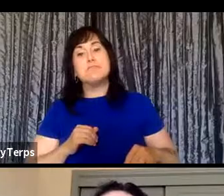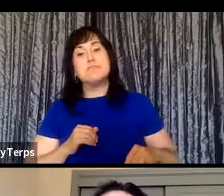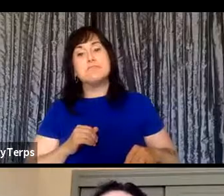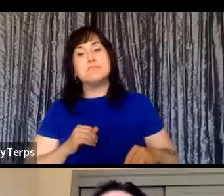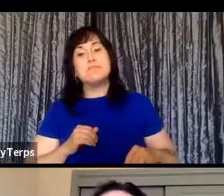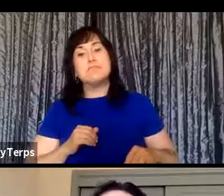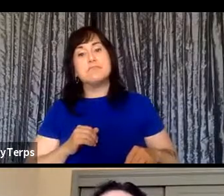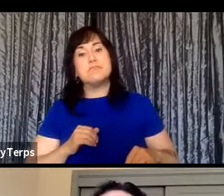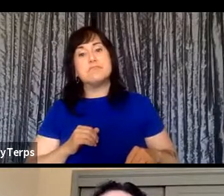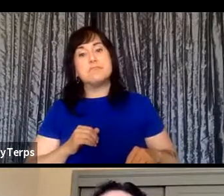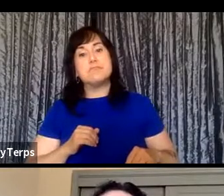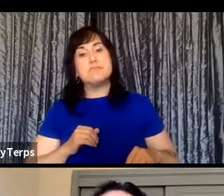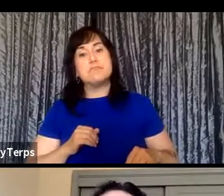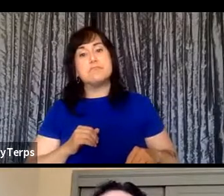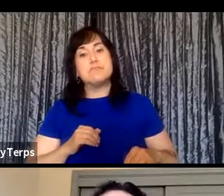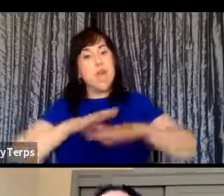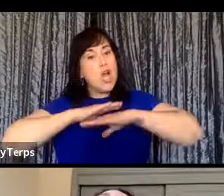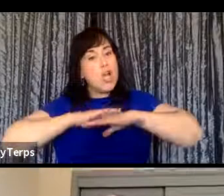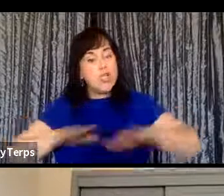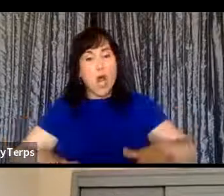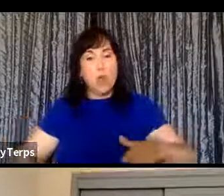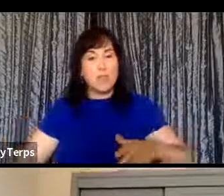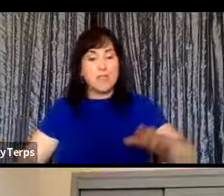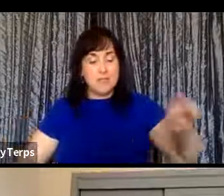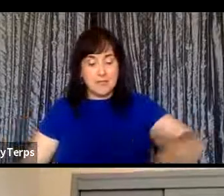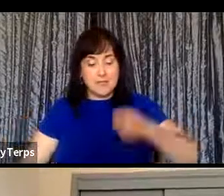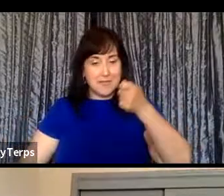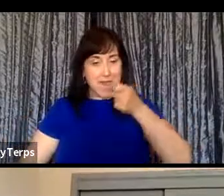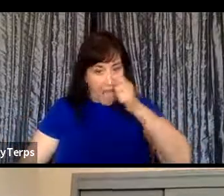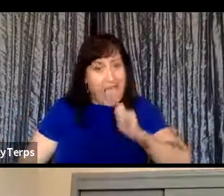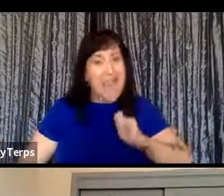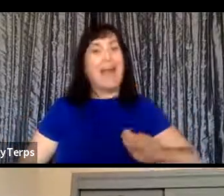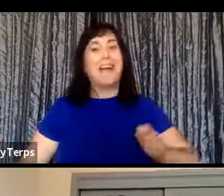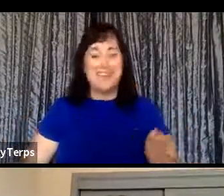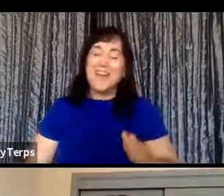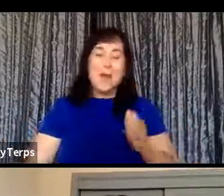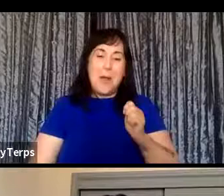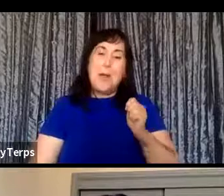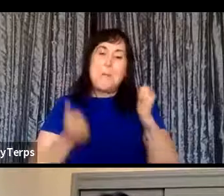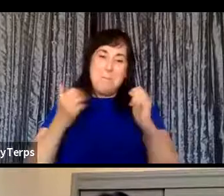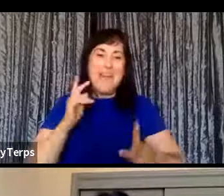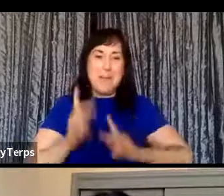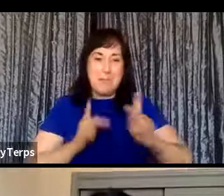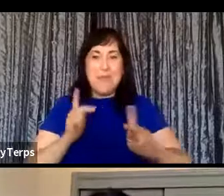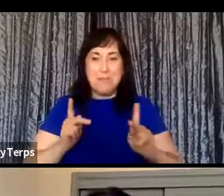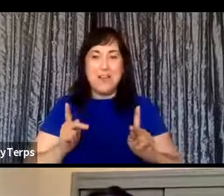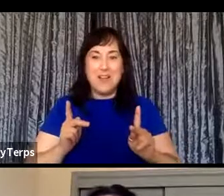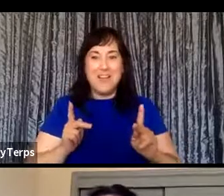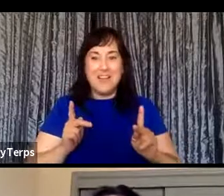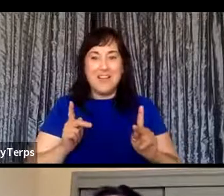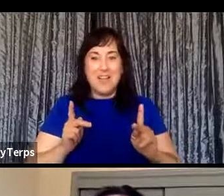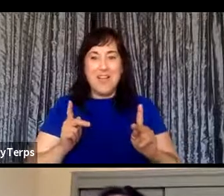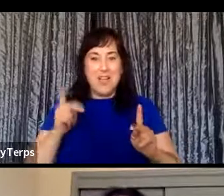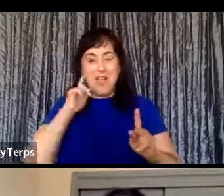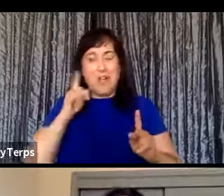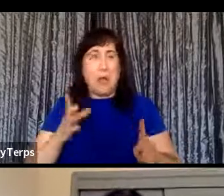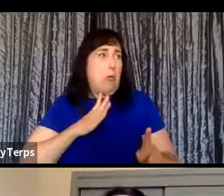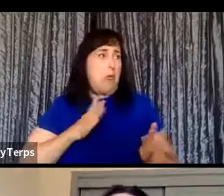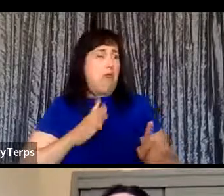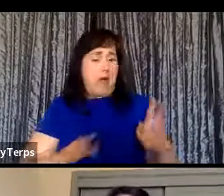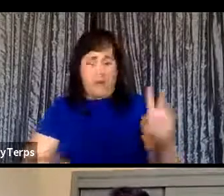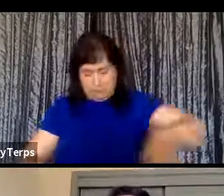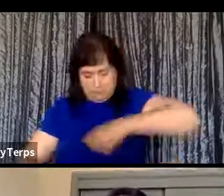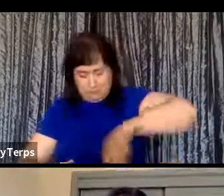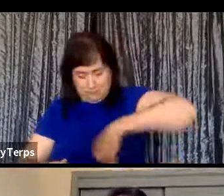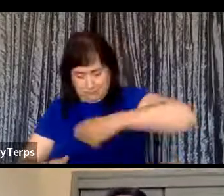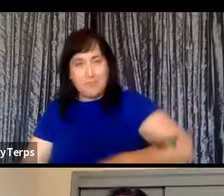okay, don't lick your spatula. Because normally people are there like going, like is it wild abandon? Okay, as I said, we